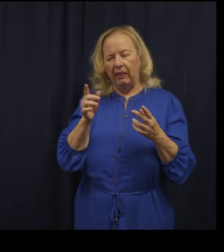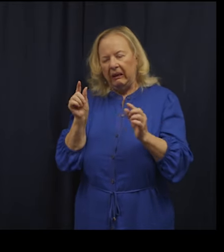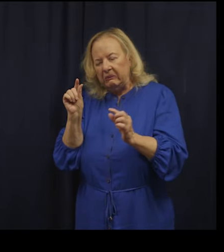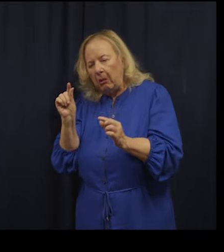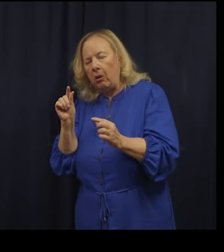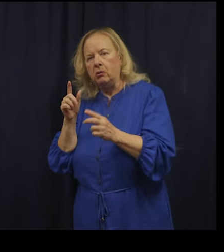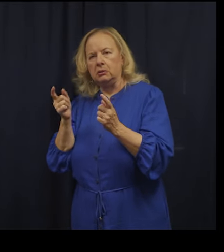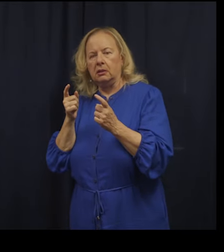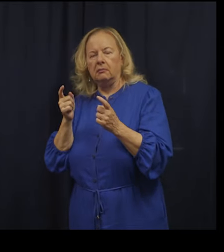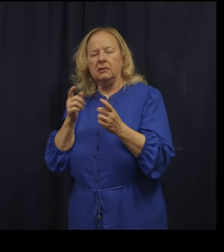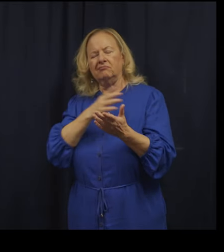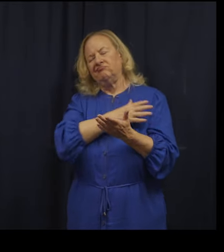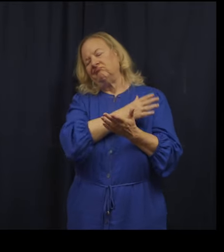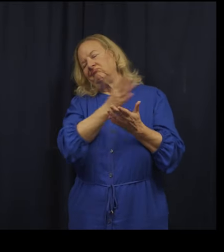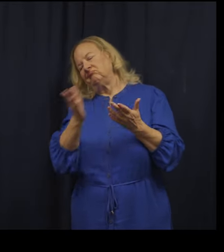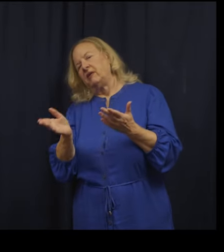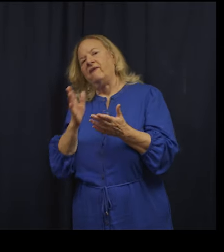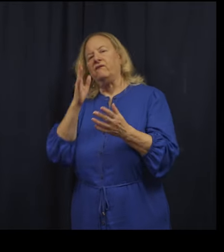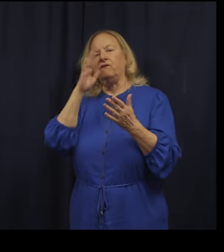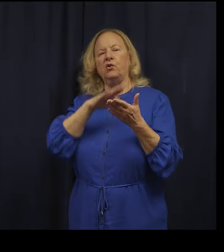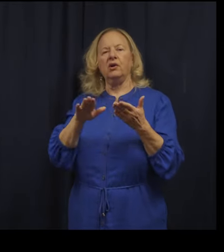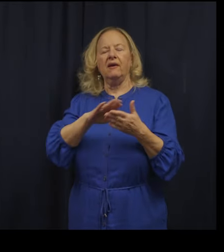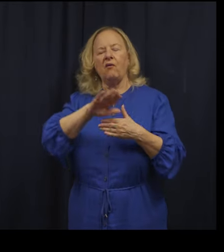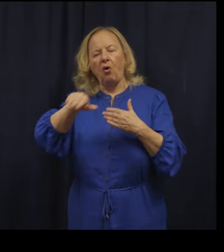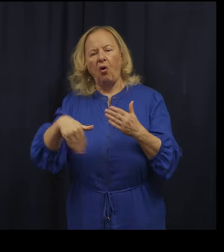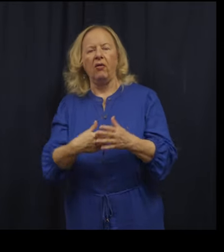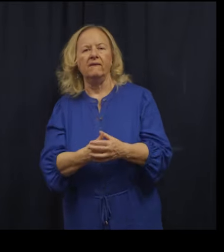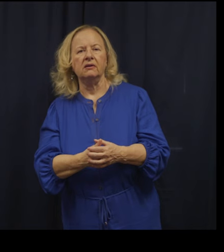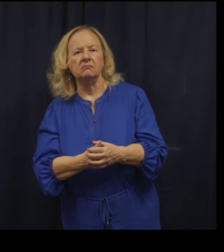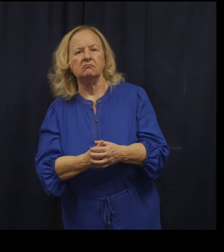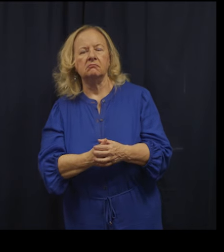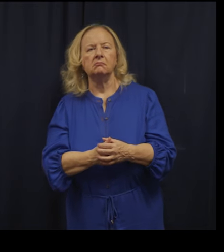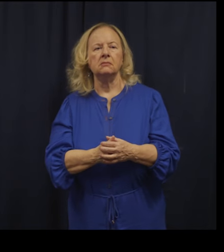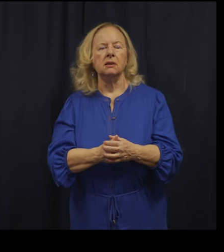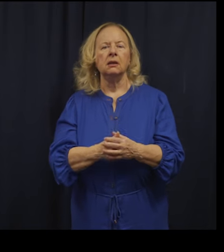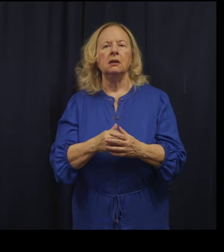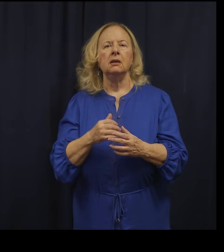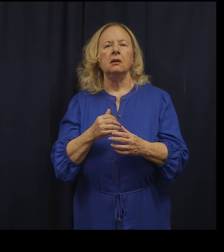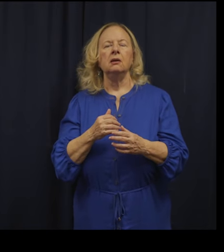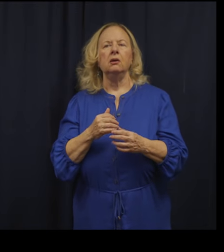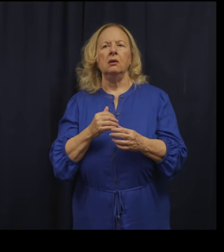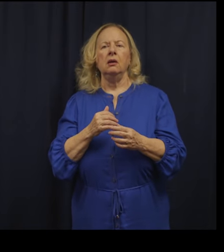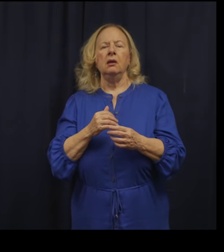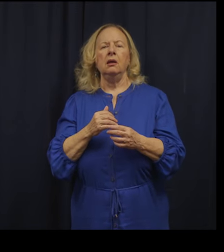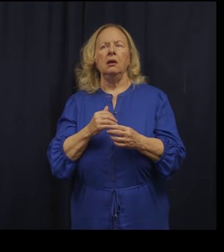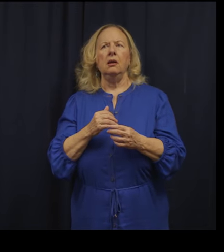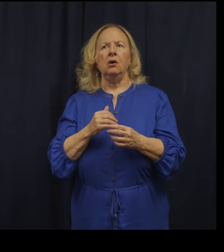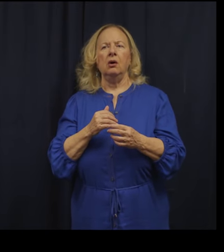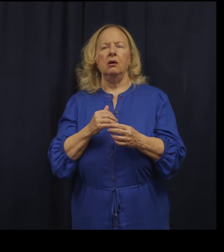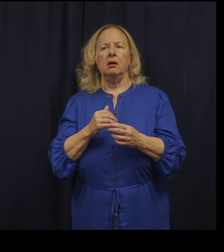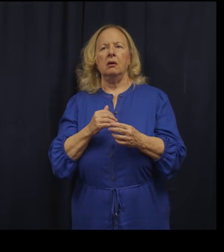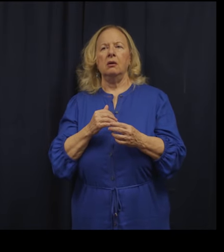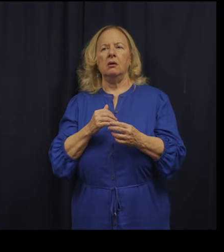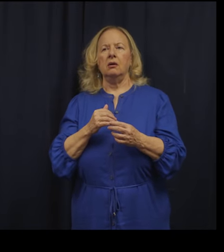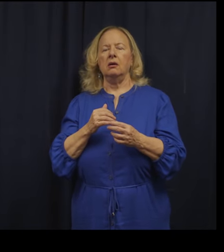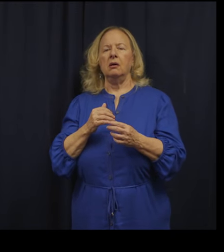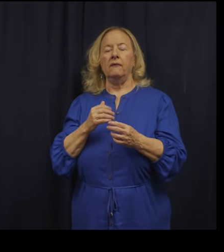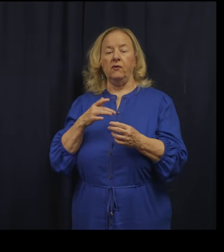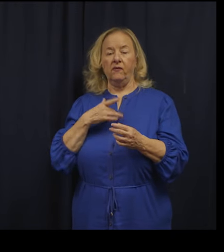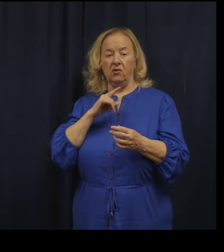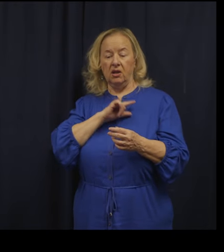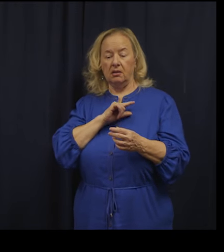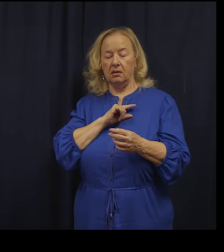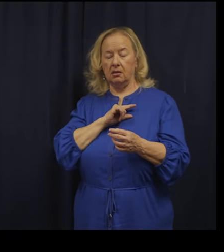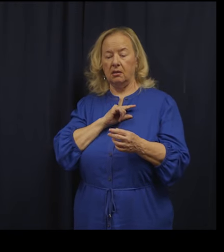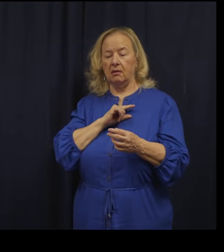little sin. But he just says he forgives at every level. Keeping, and will by no means clear the guilty,